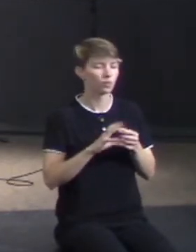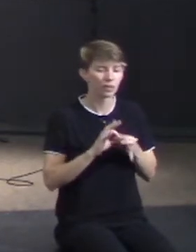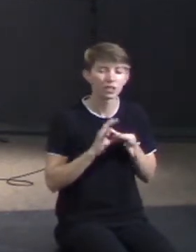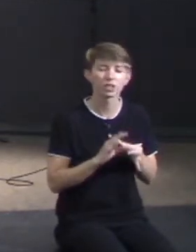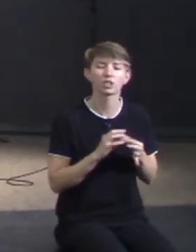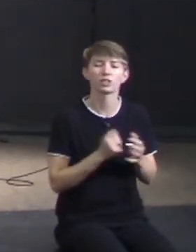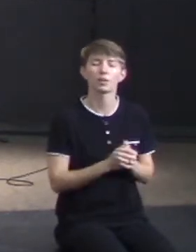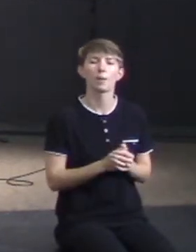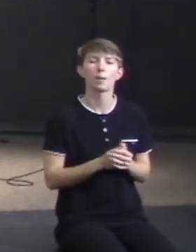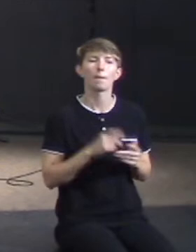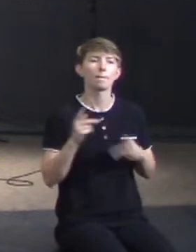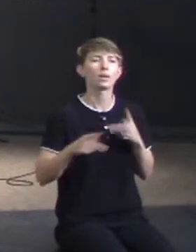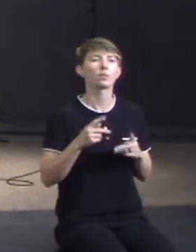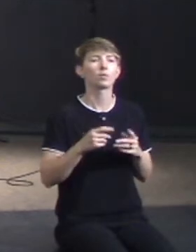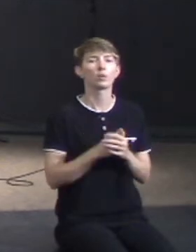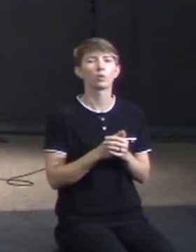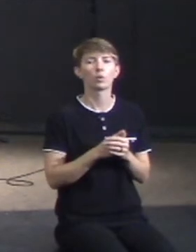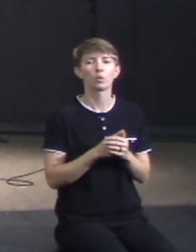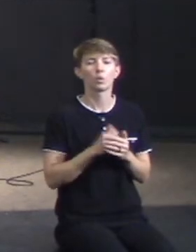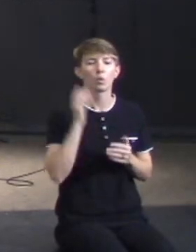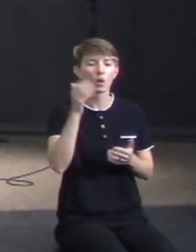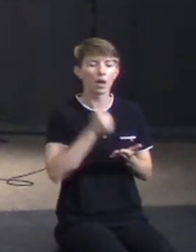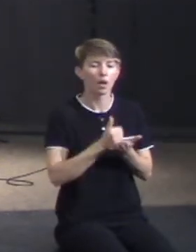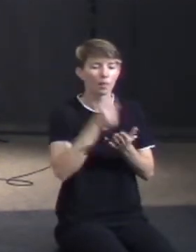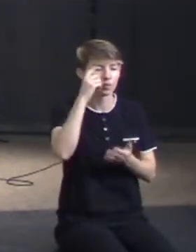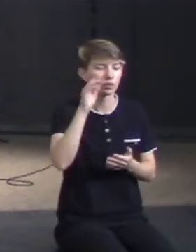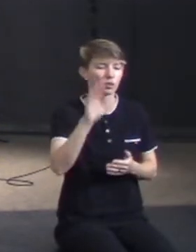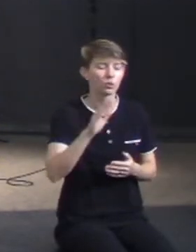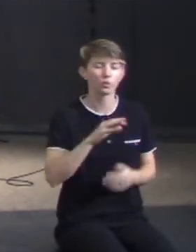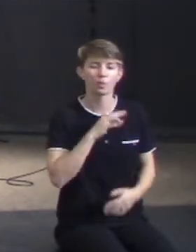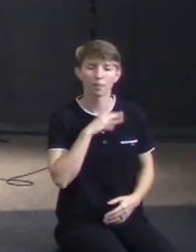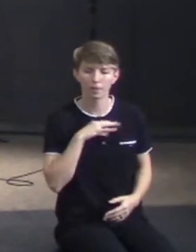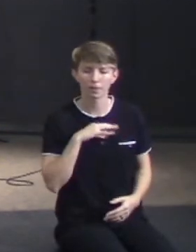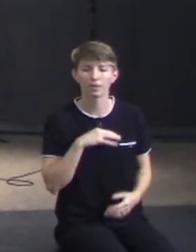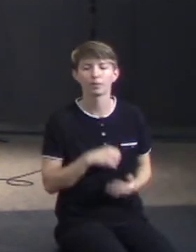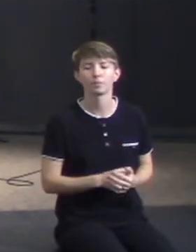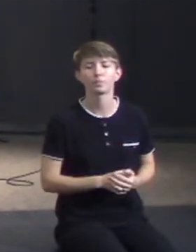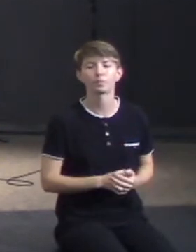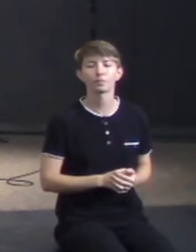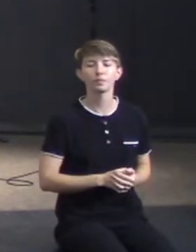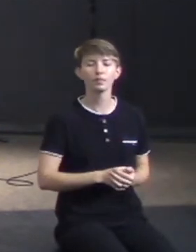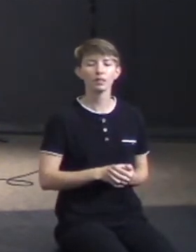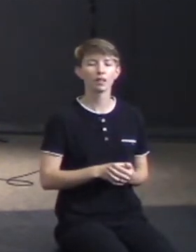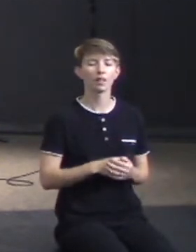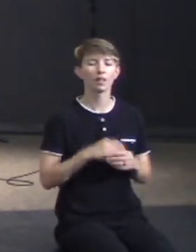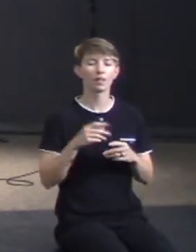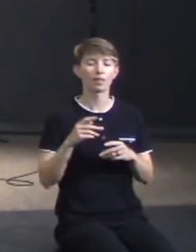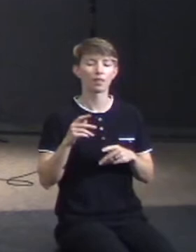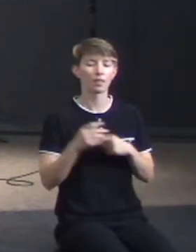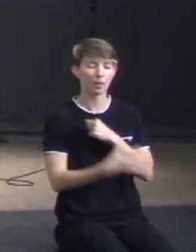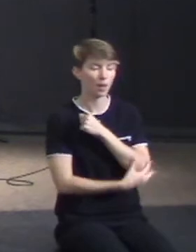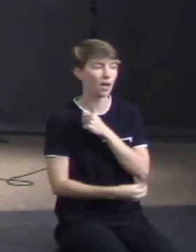benefit. The Anoim are going to be there. Or at least they better be there.